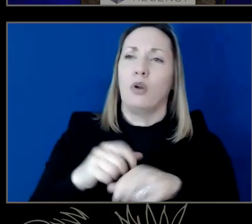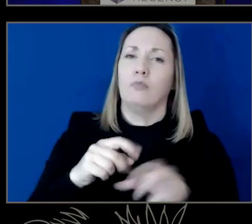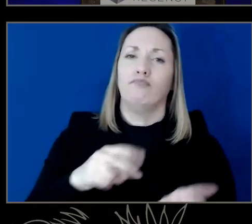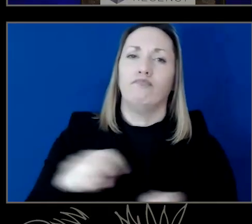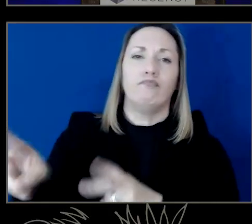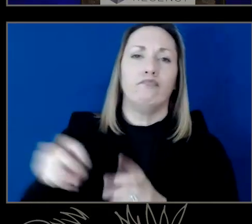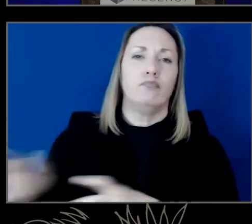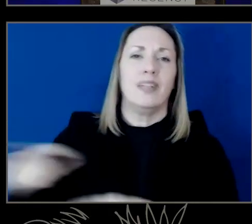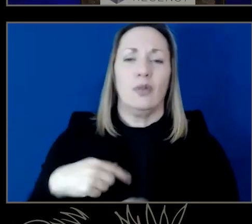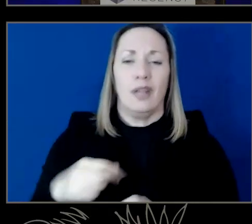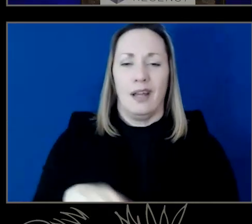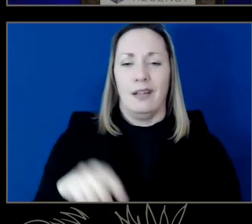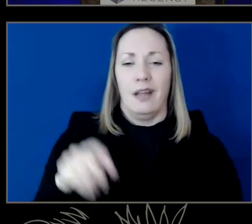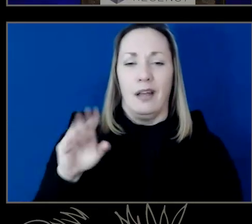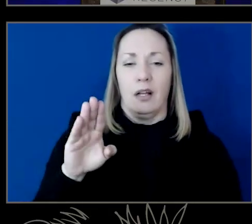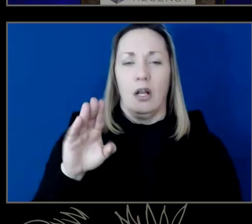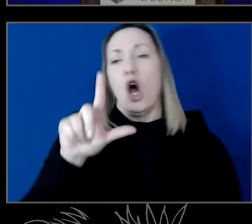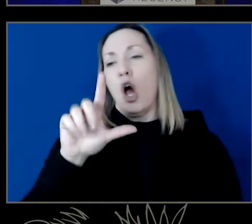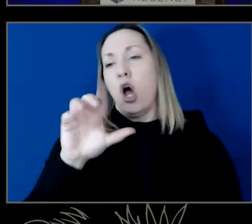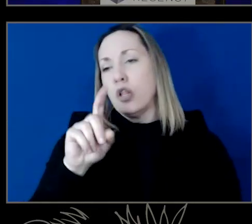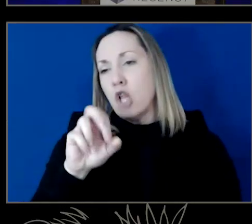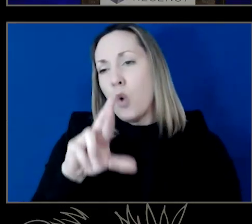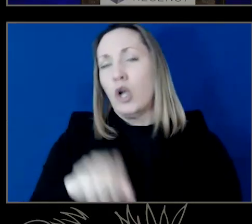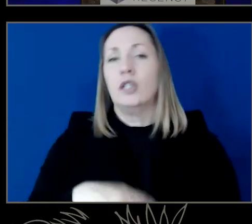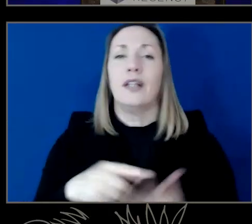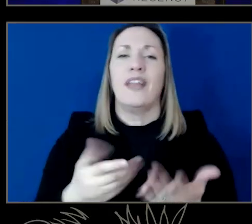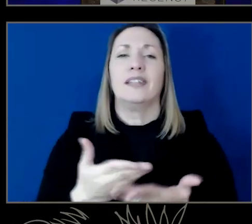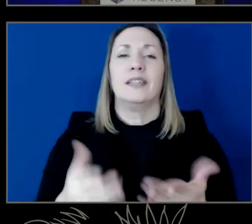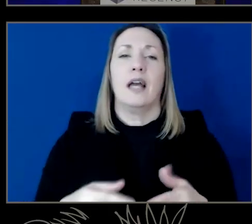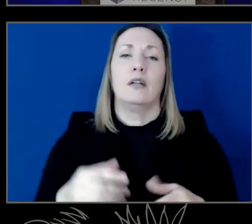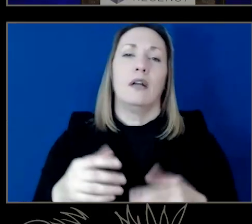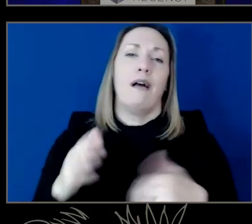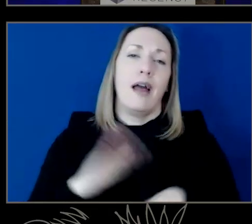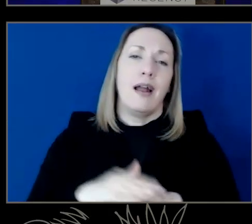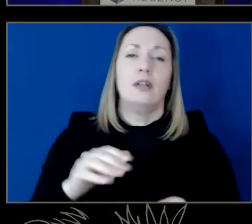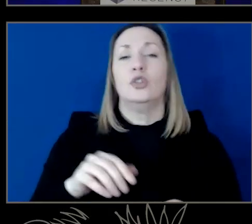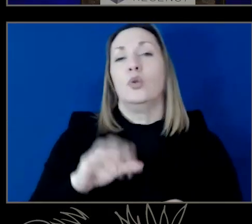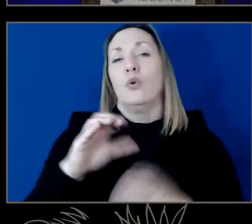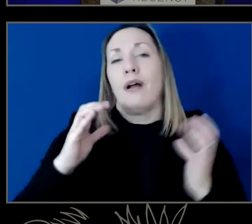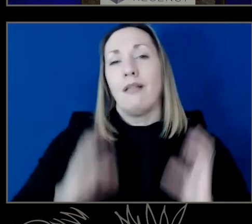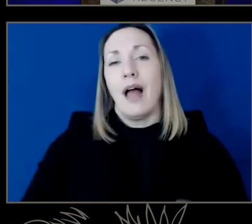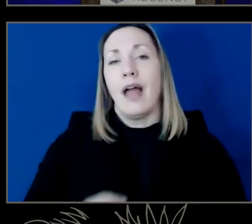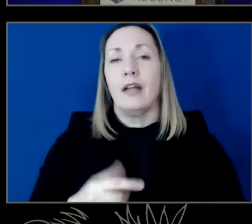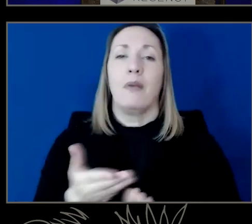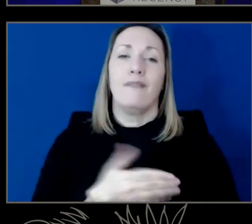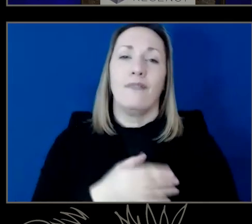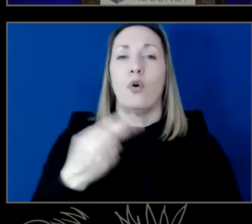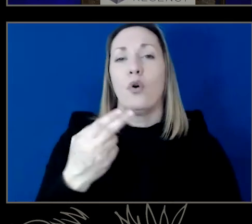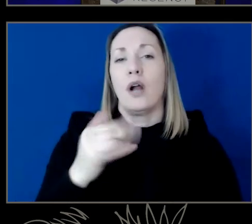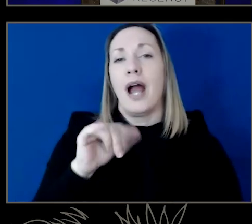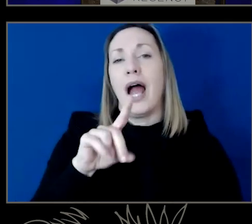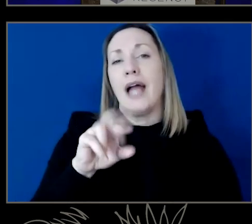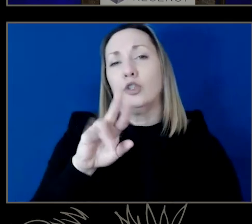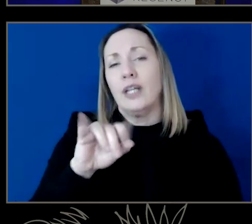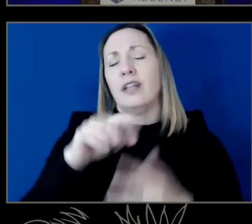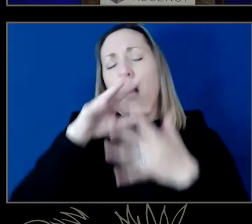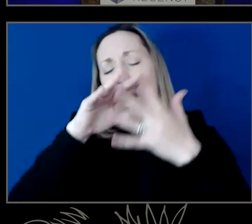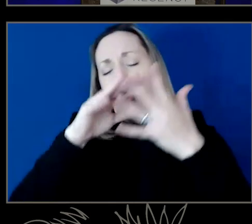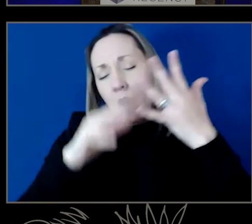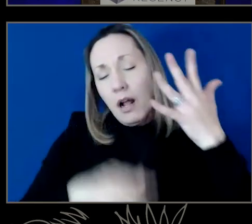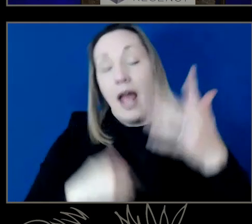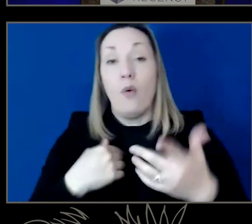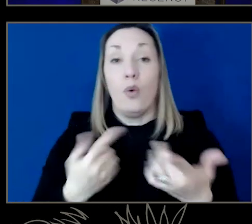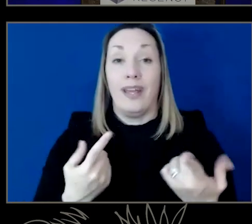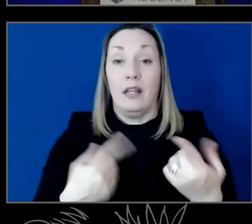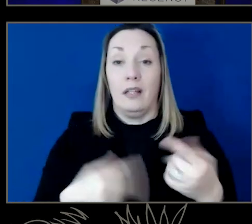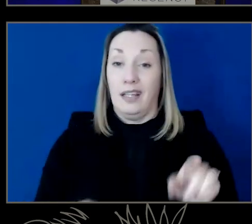export things like loaders and then client loaders that run on the client, your hydrate fallback, which runs before hydration has happened. You have all these different things, and we've even gone so far as